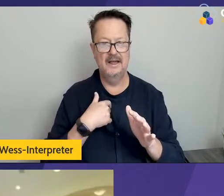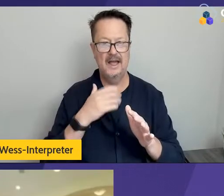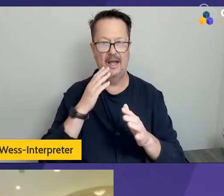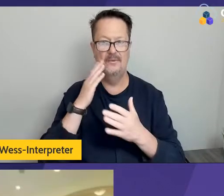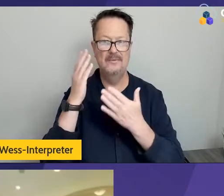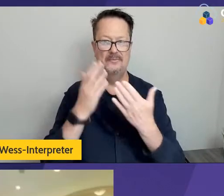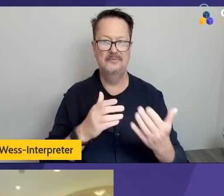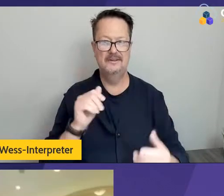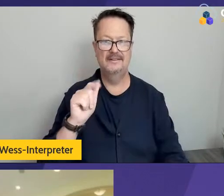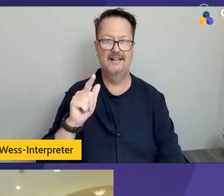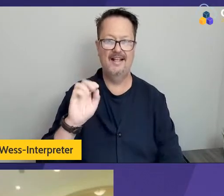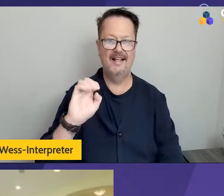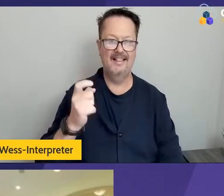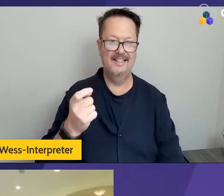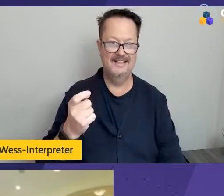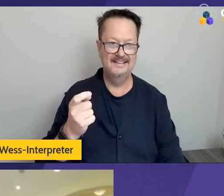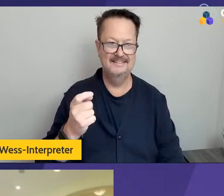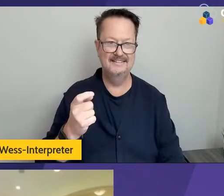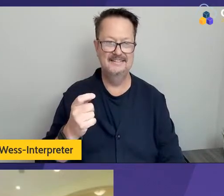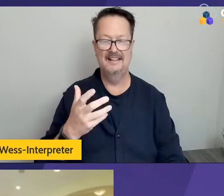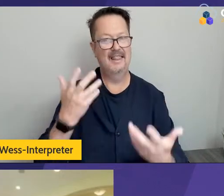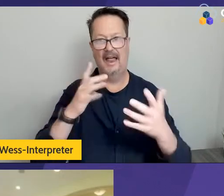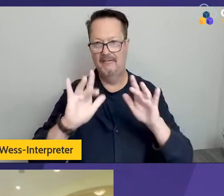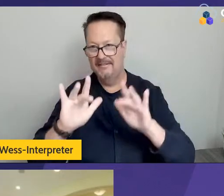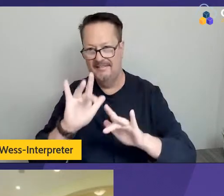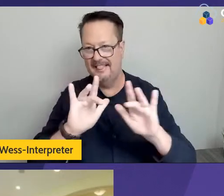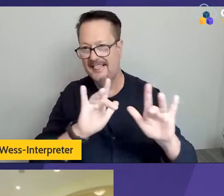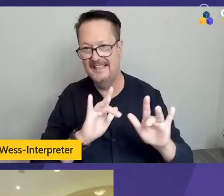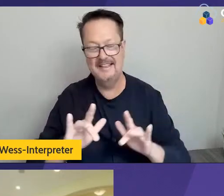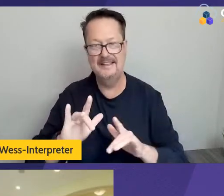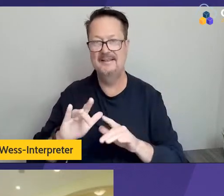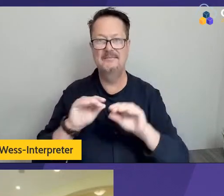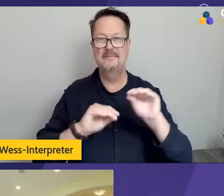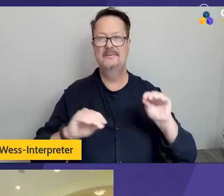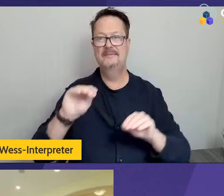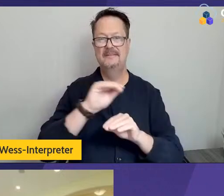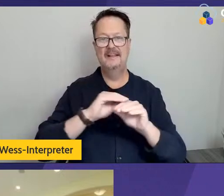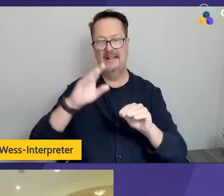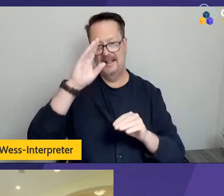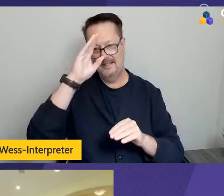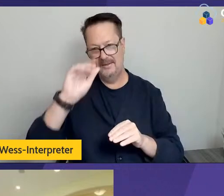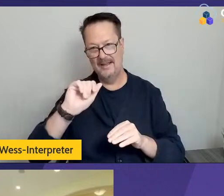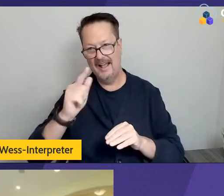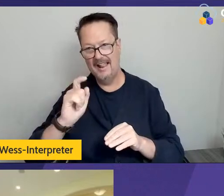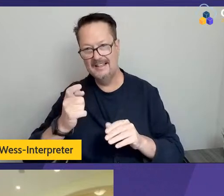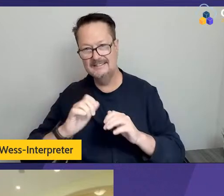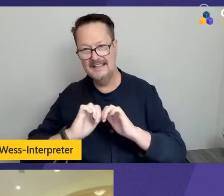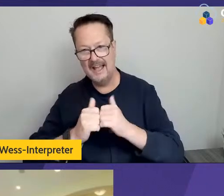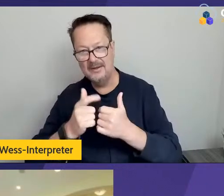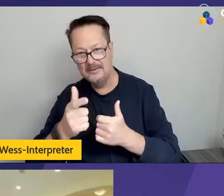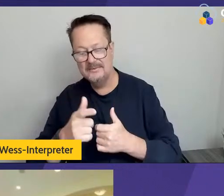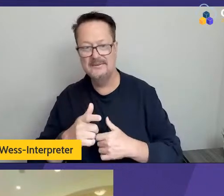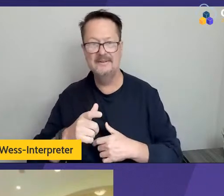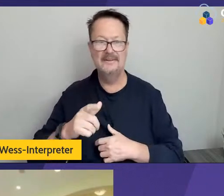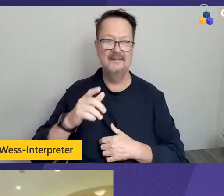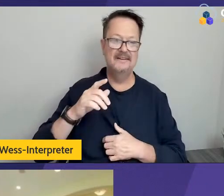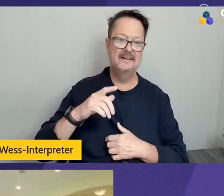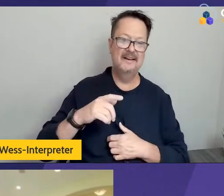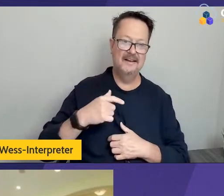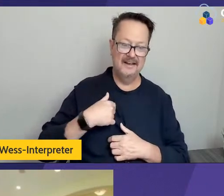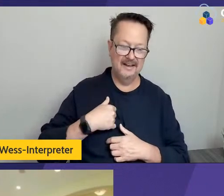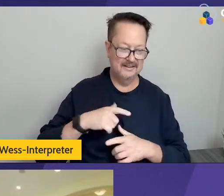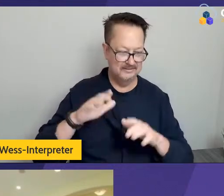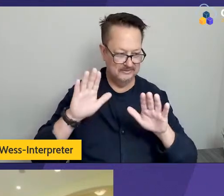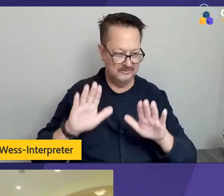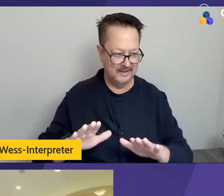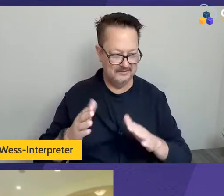Alex here. This is so much clicking around. Hello, Alex. How are you doing? Hi, Marcia. It's great to be